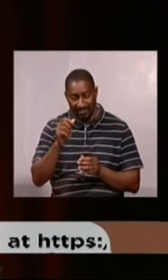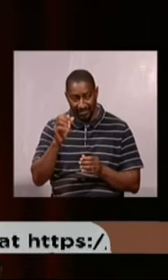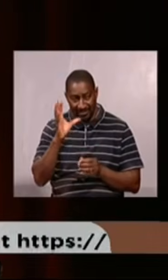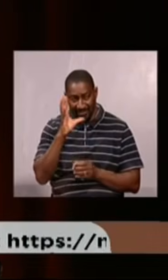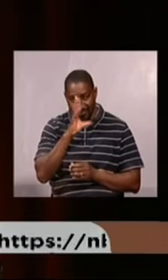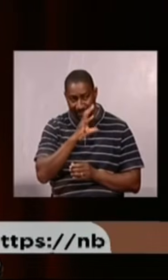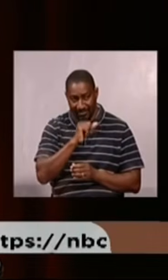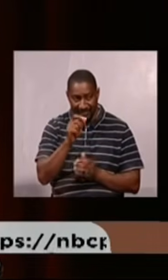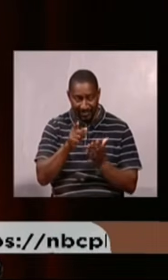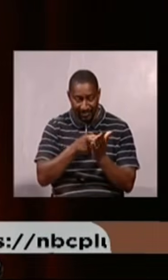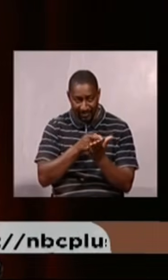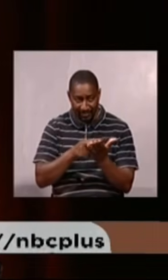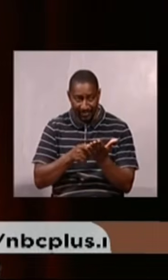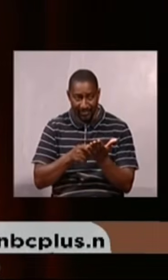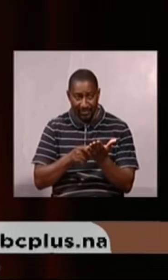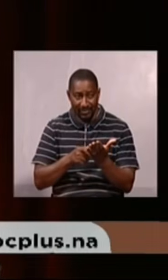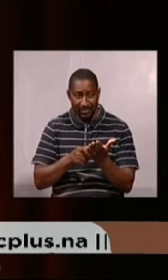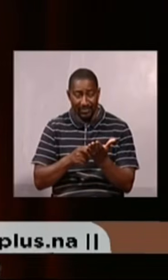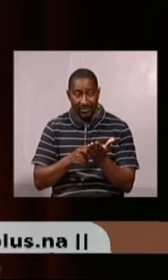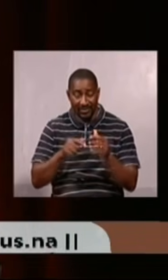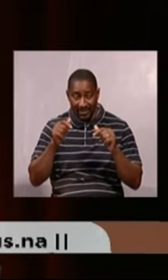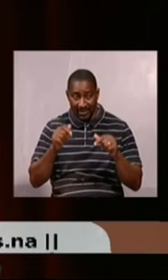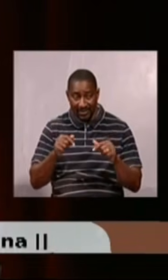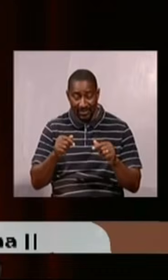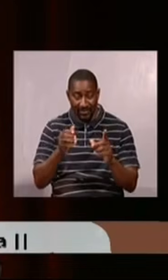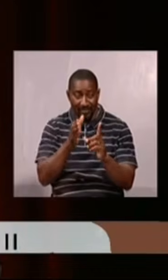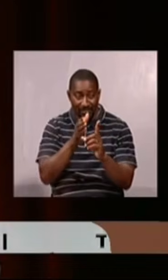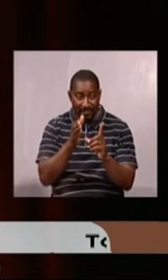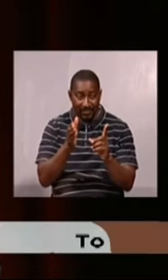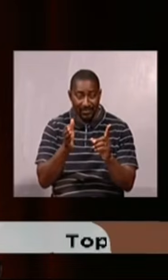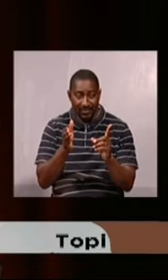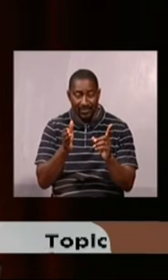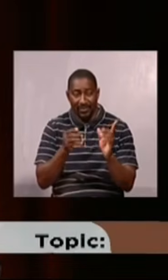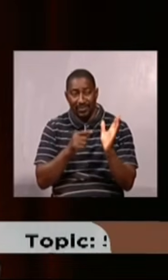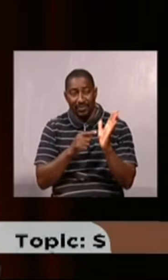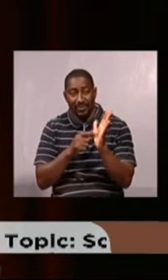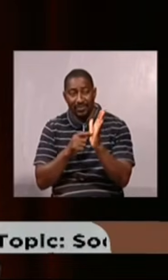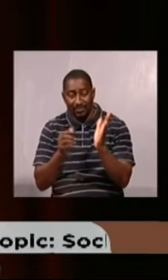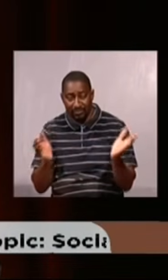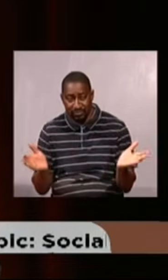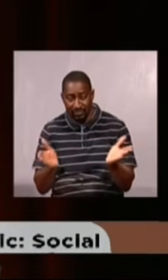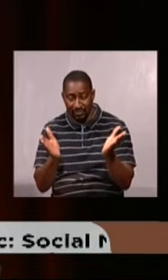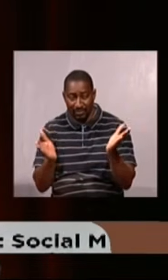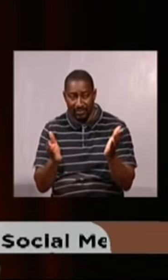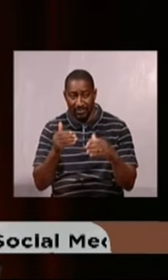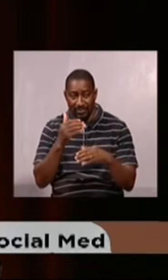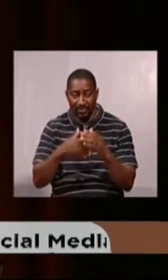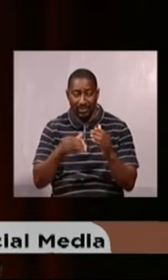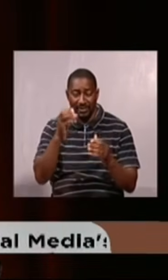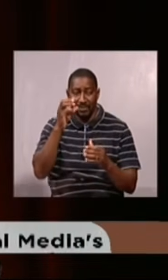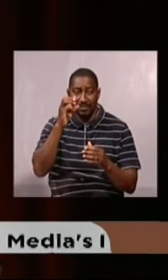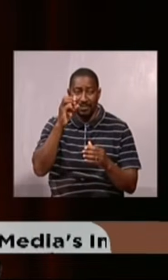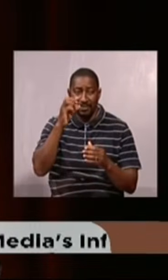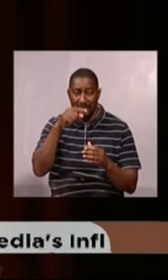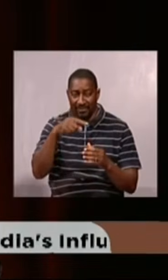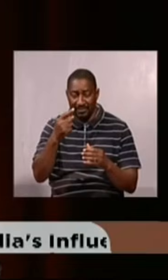boat. Jonas, I can't tell you that we have now promoted this advert maybe 10,000 times between Monday and Wednesday, and how many people are going